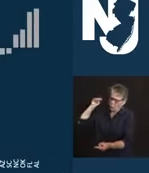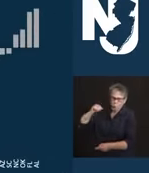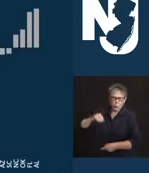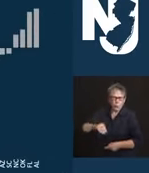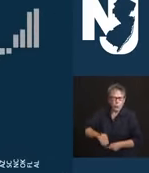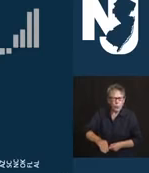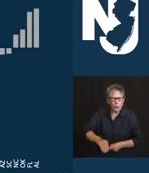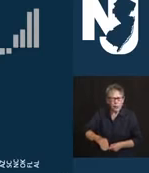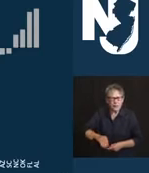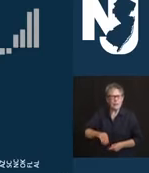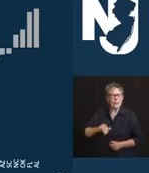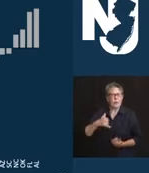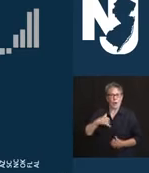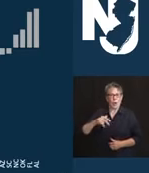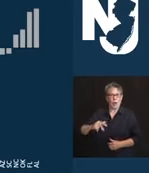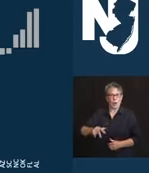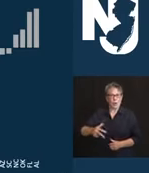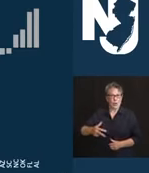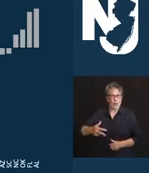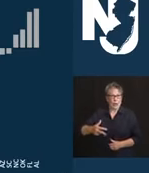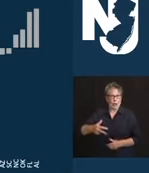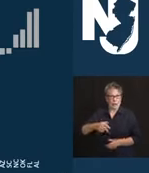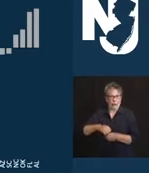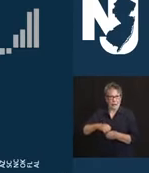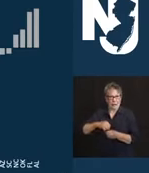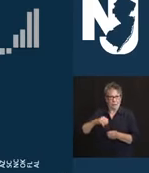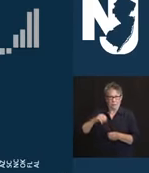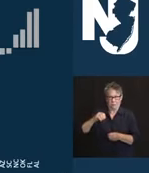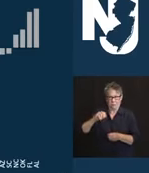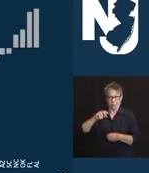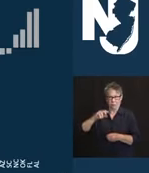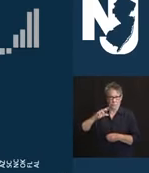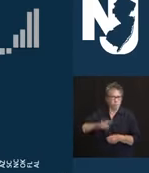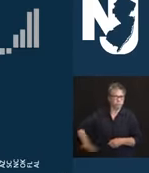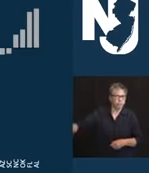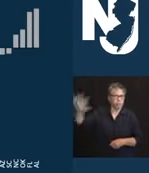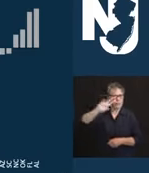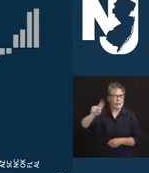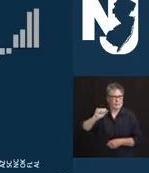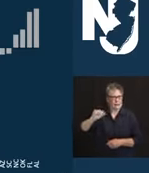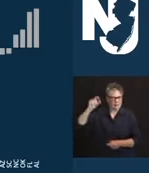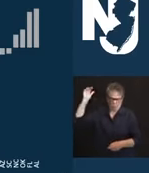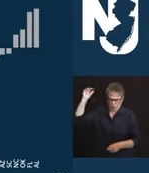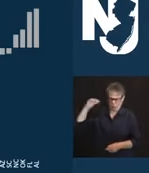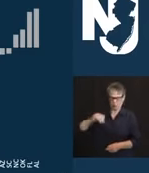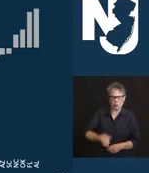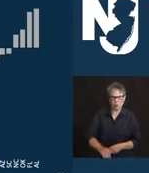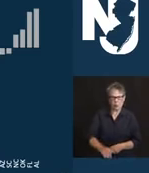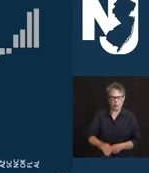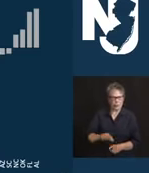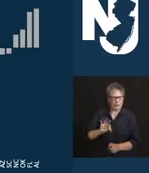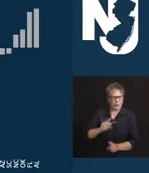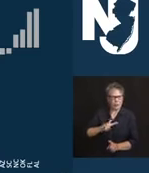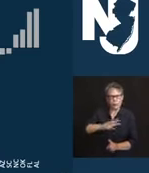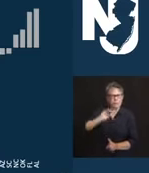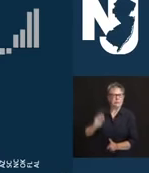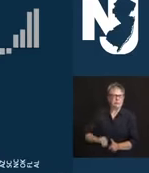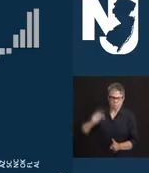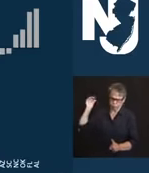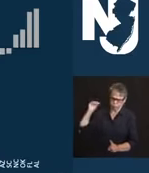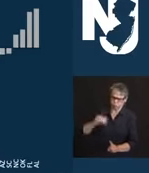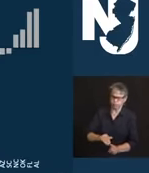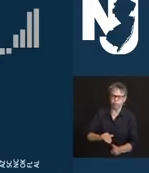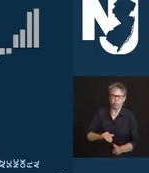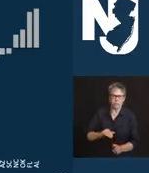cut the number of new cases, number 5 in the country. So we are not going to stop being guided by science and data because